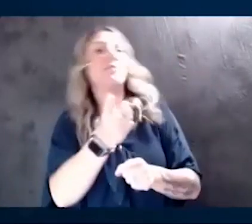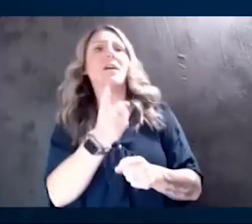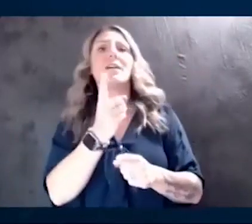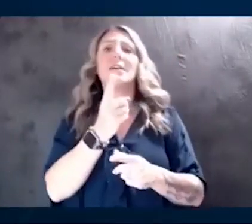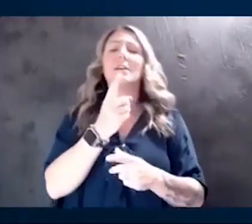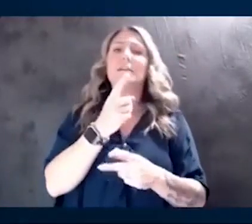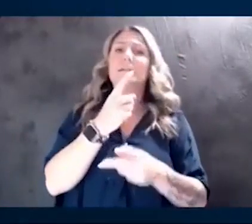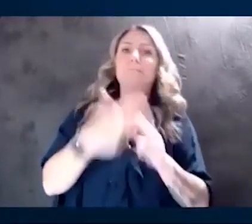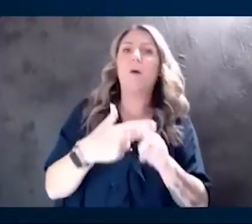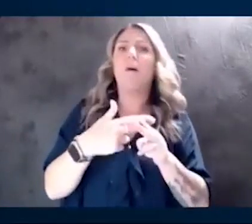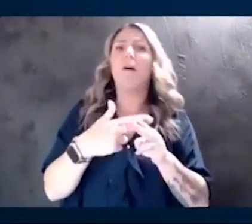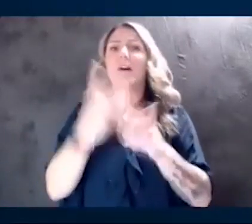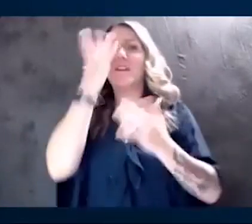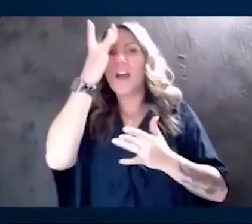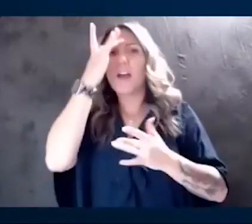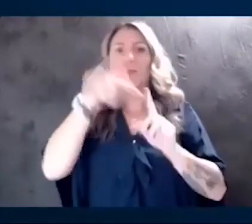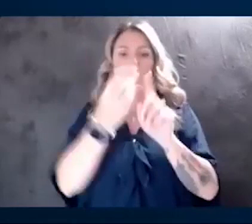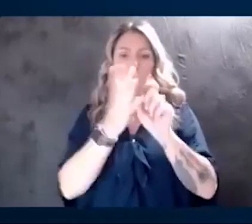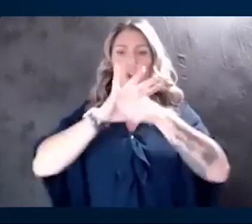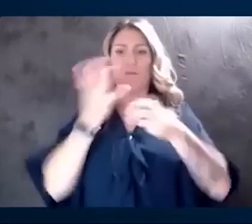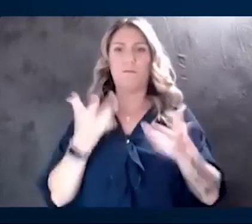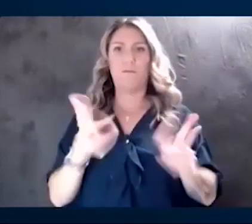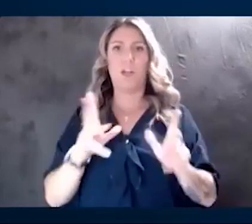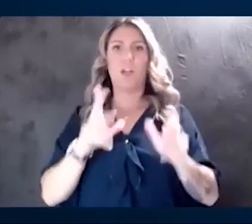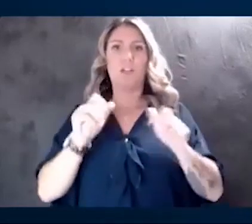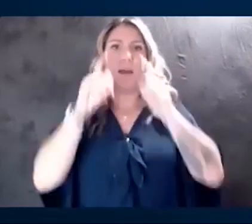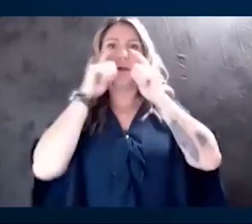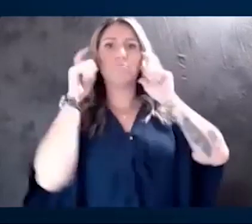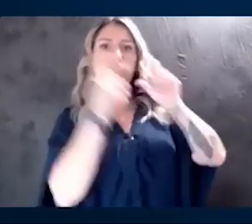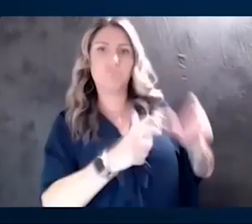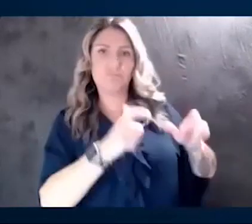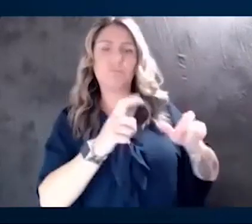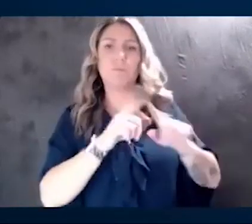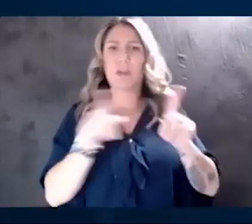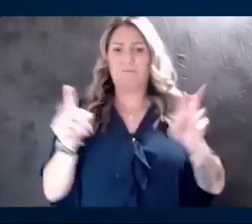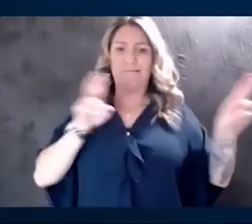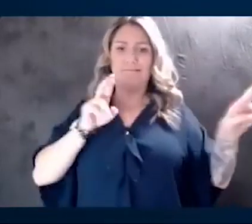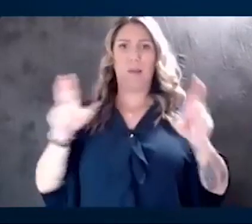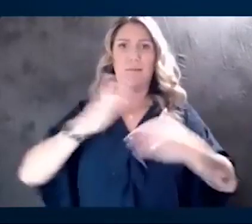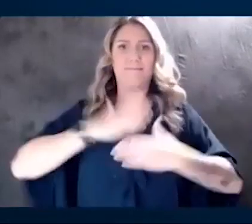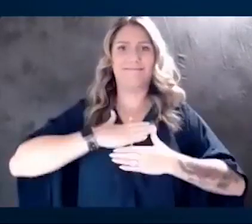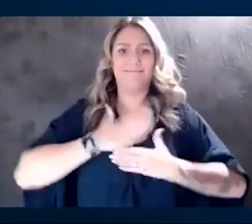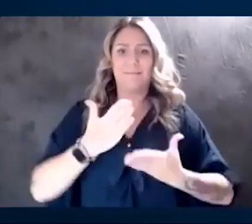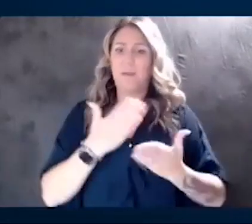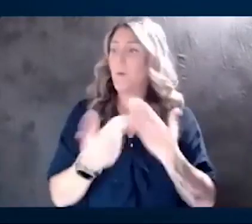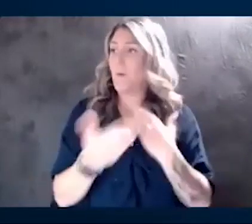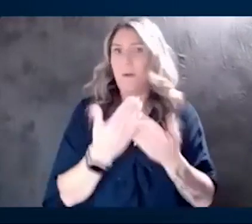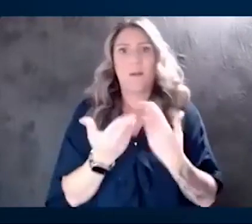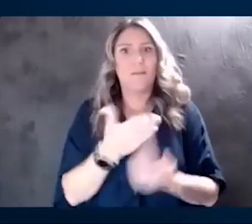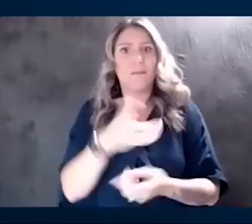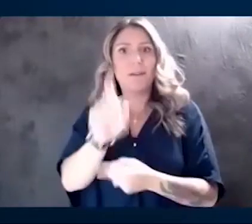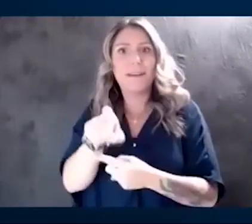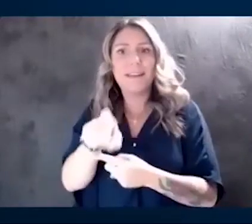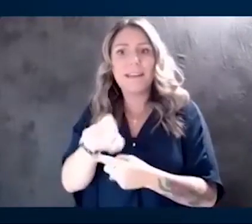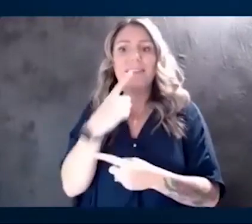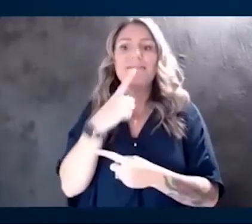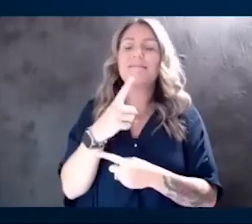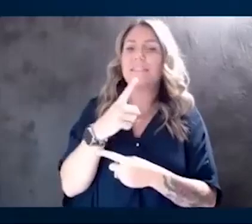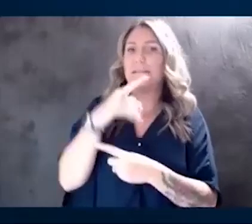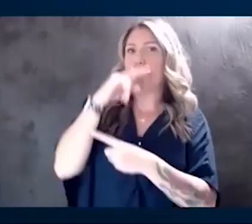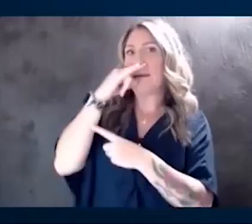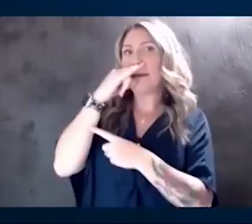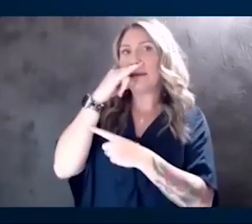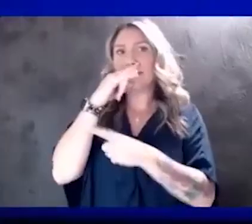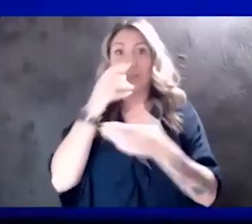over, can we take our masks off? But they are ready and willing to do what they have to do. I think you just got to give kids the chance to do it,